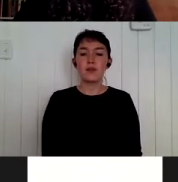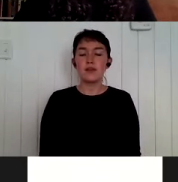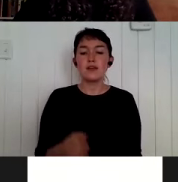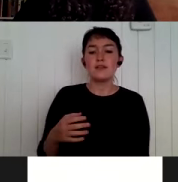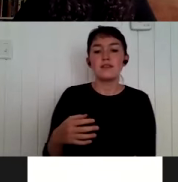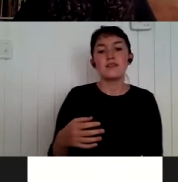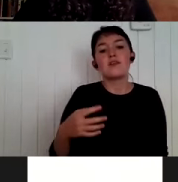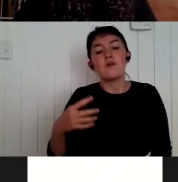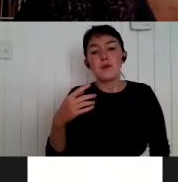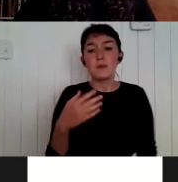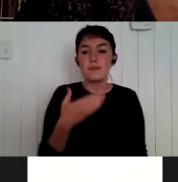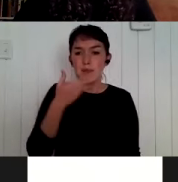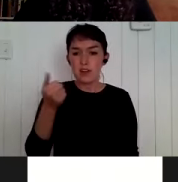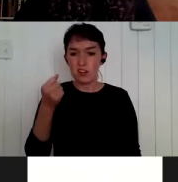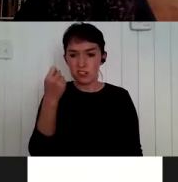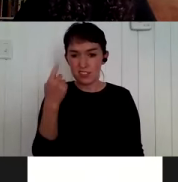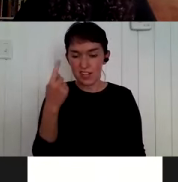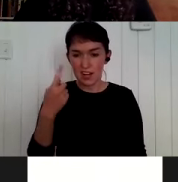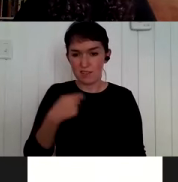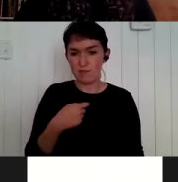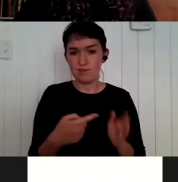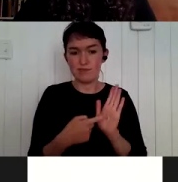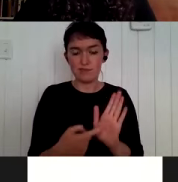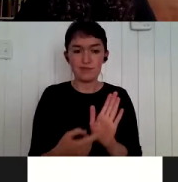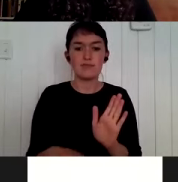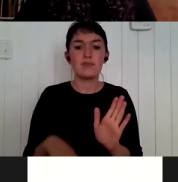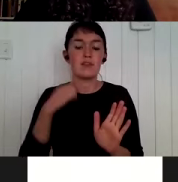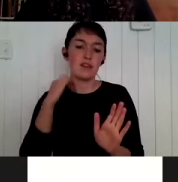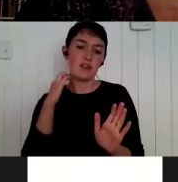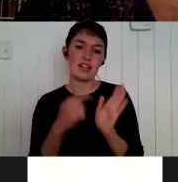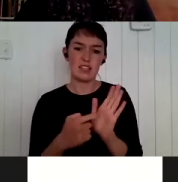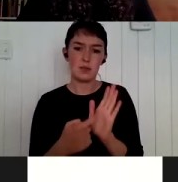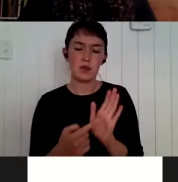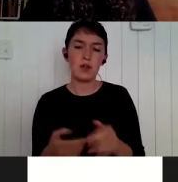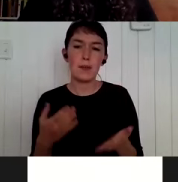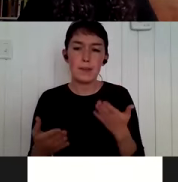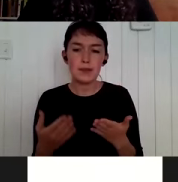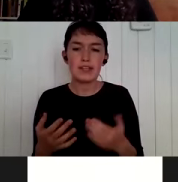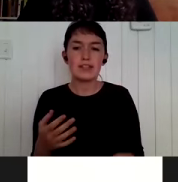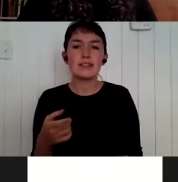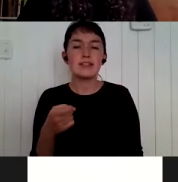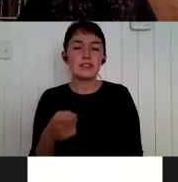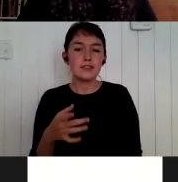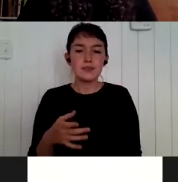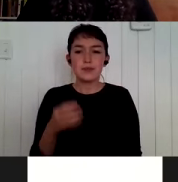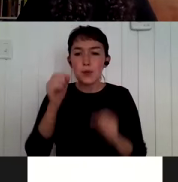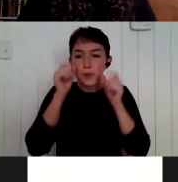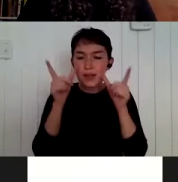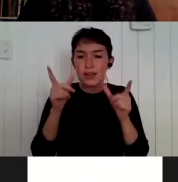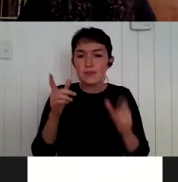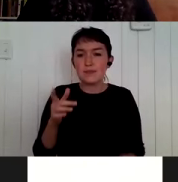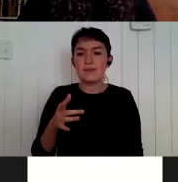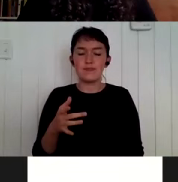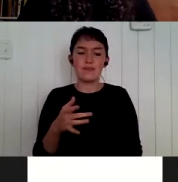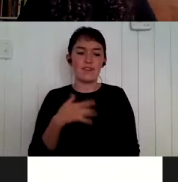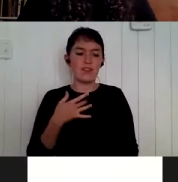feel like as an individual that's experiencing these types of sleep disturbances, it might be, when you wake up and you feel like you had a really restless night